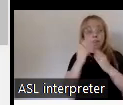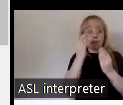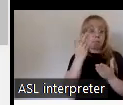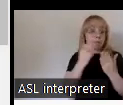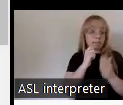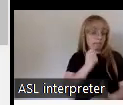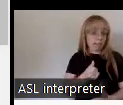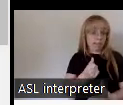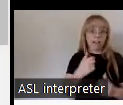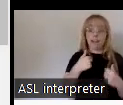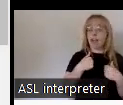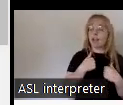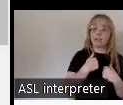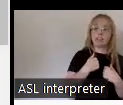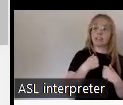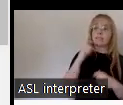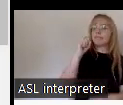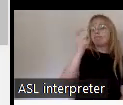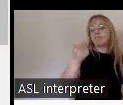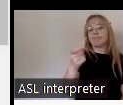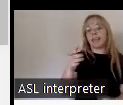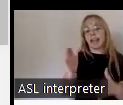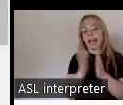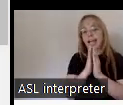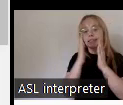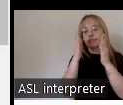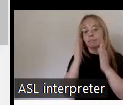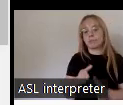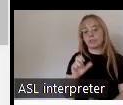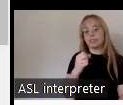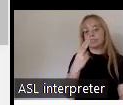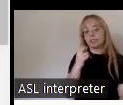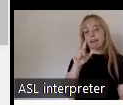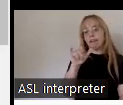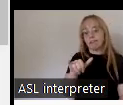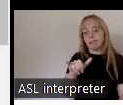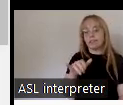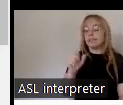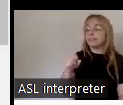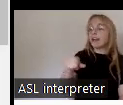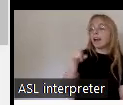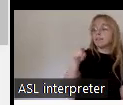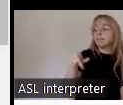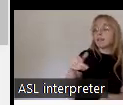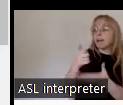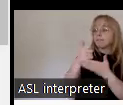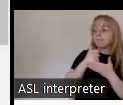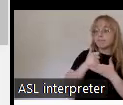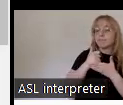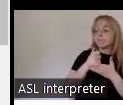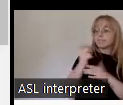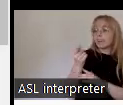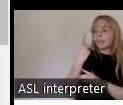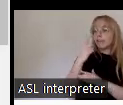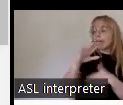could ask Shelly to be my authorized representative and say, yeah, Shelly's been helping me out to understand